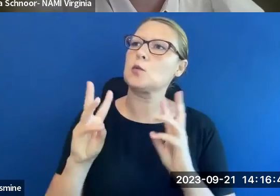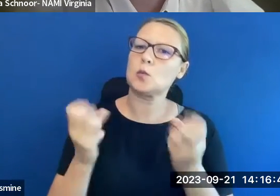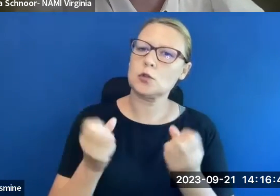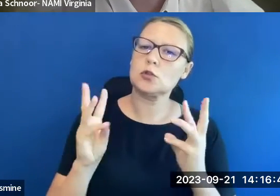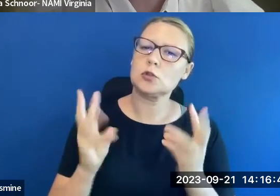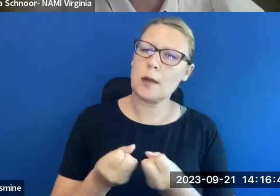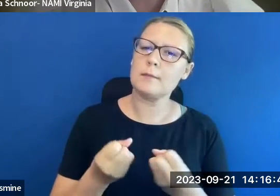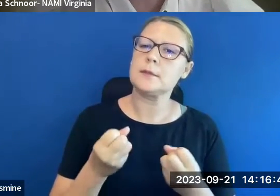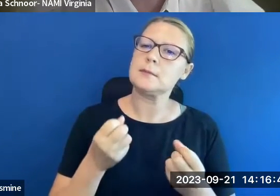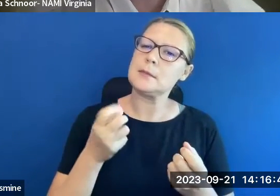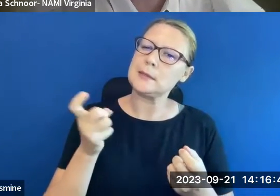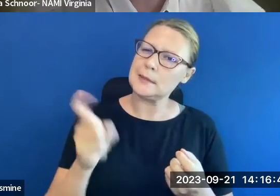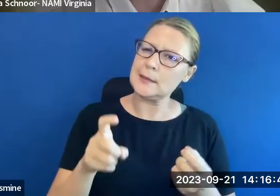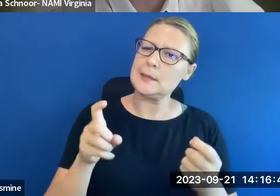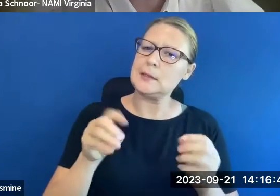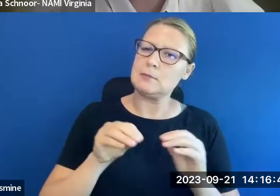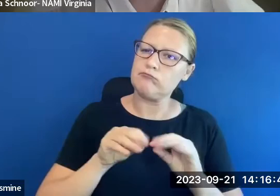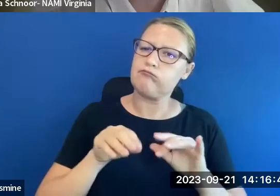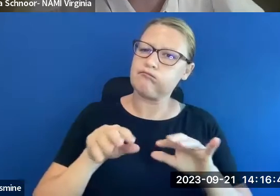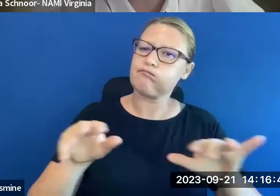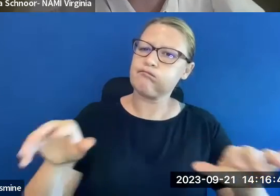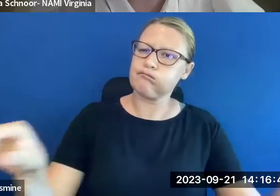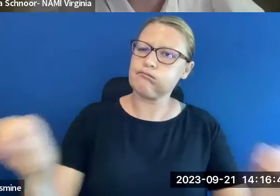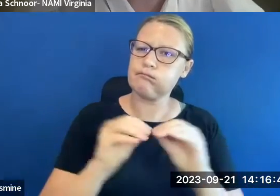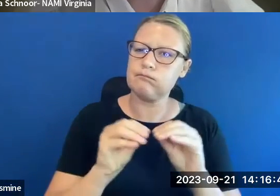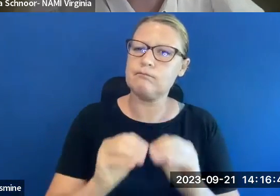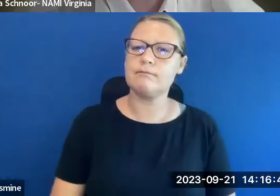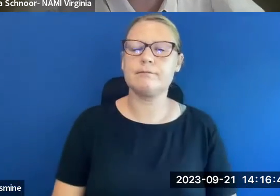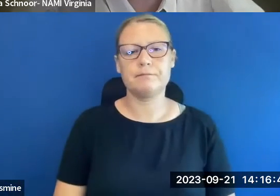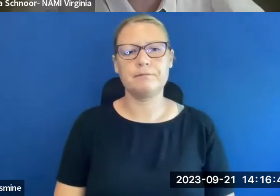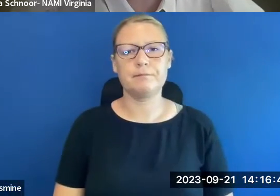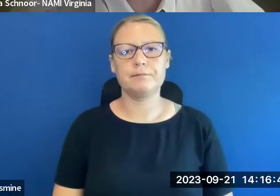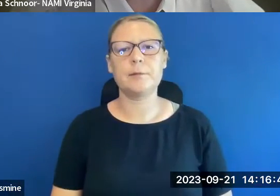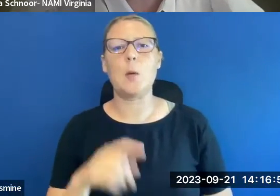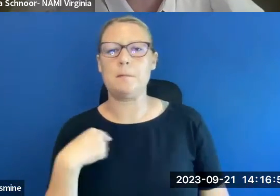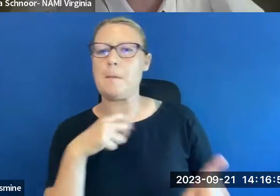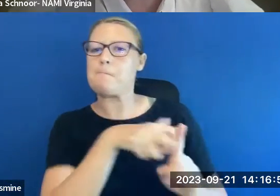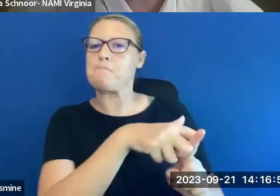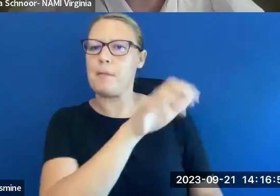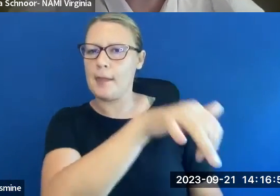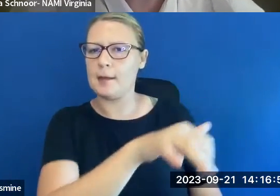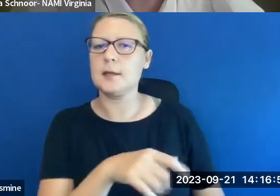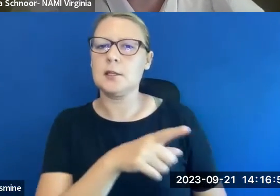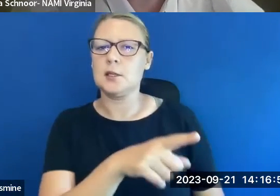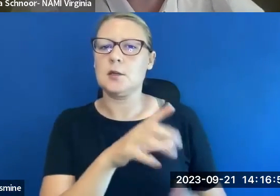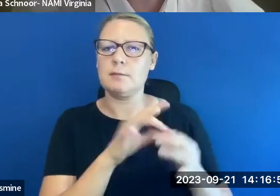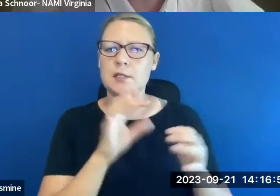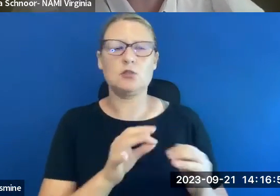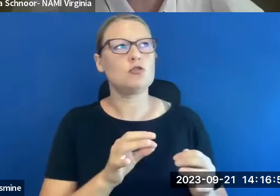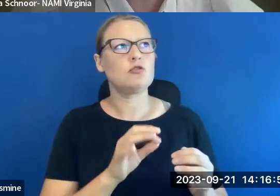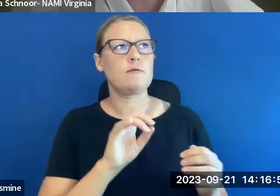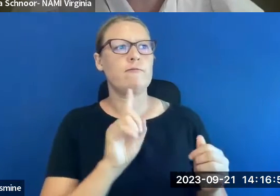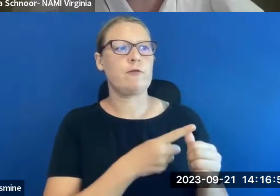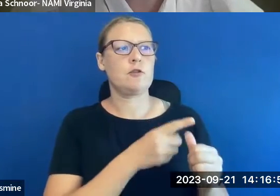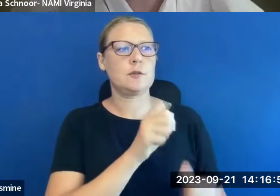be. I just want to piggyback on that for a bit, because you mentioned the youth mental health first aid, and I, as a former educator,